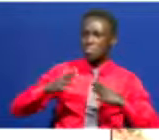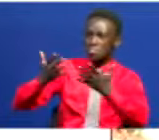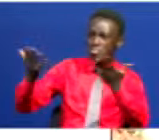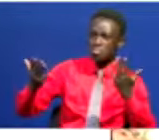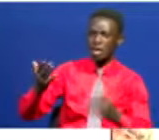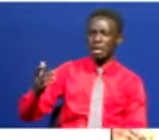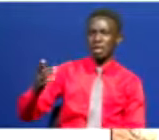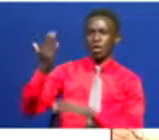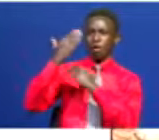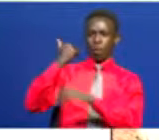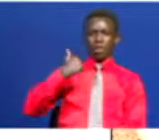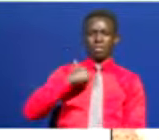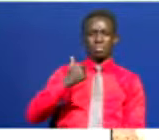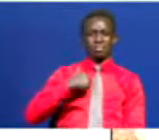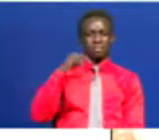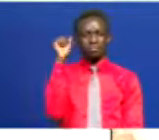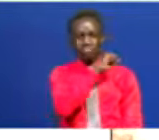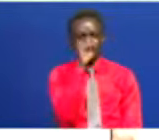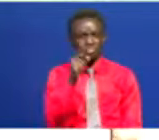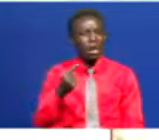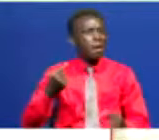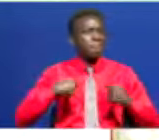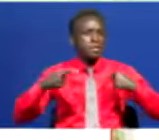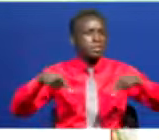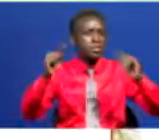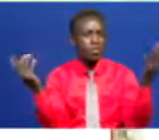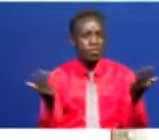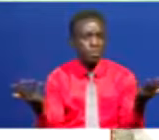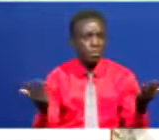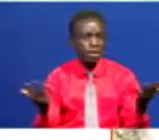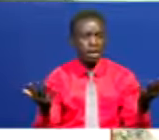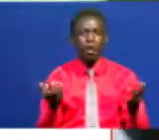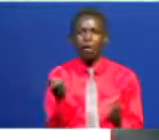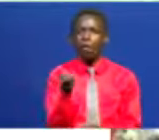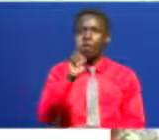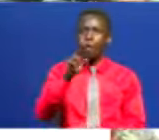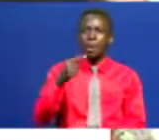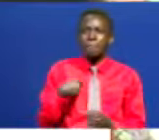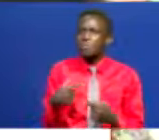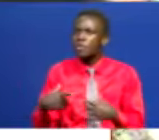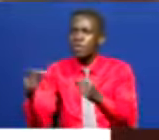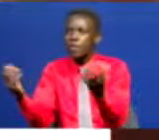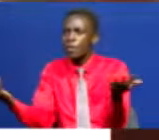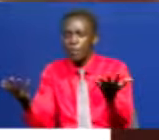inanita chokosh, niende wapi, ama niende wapi.